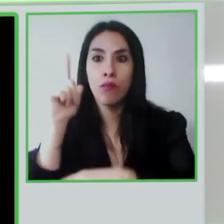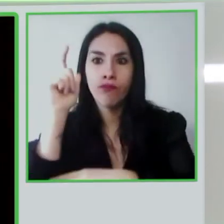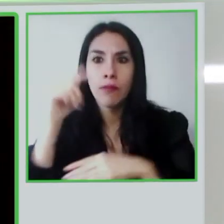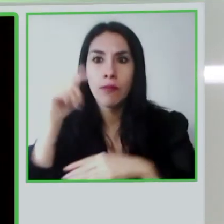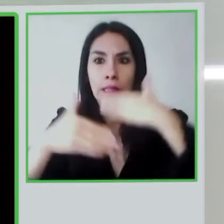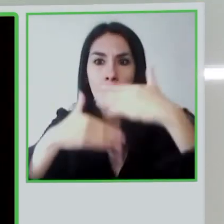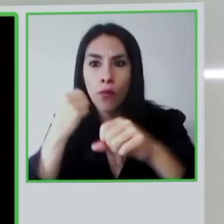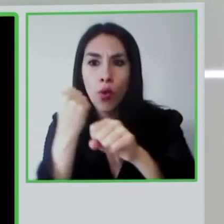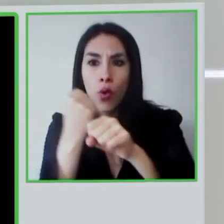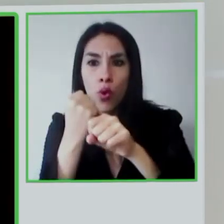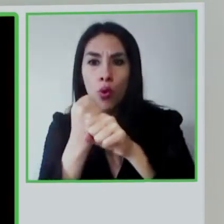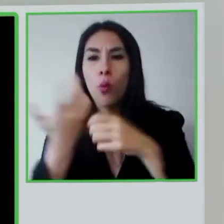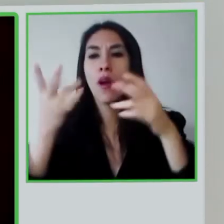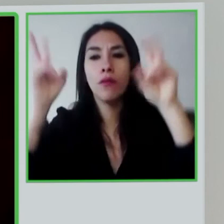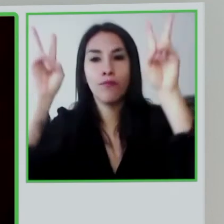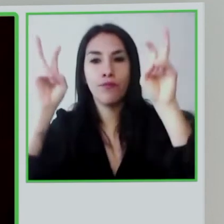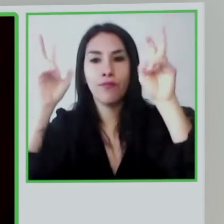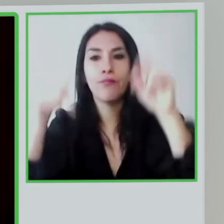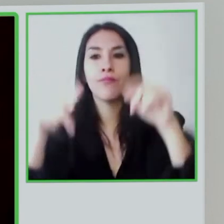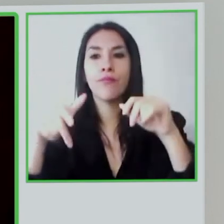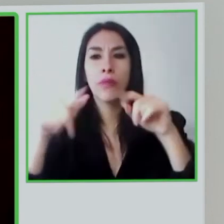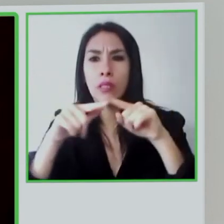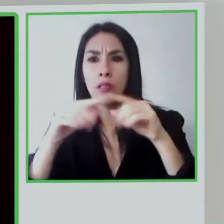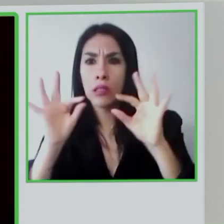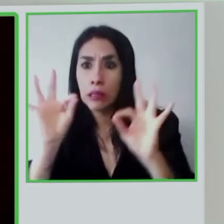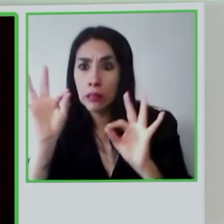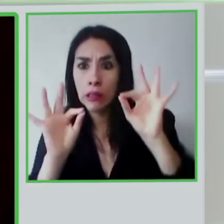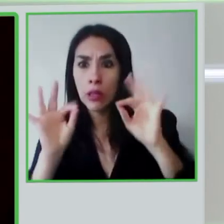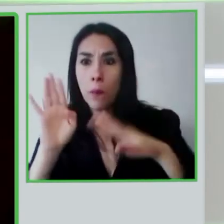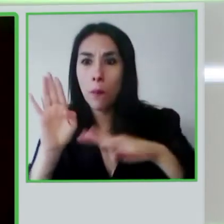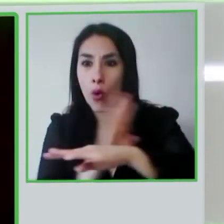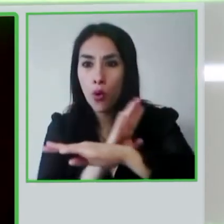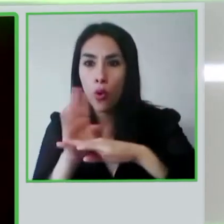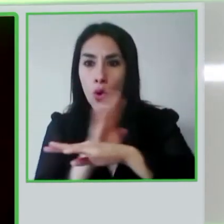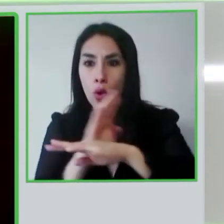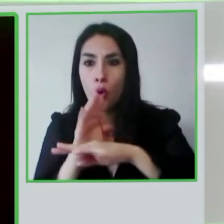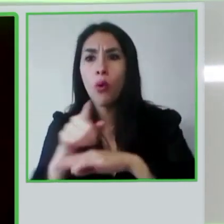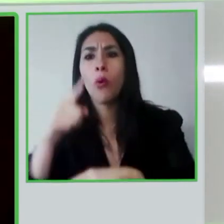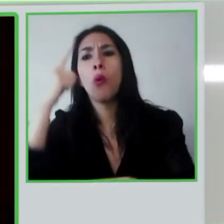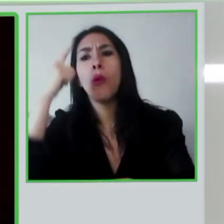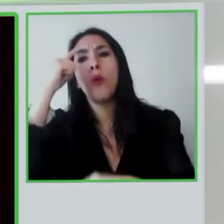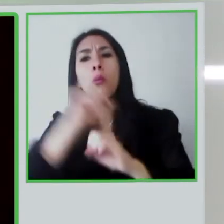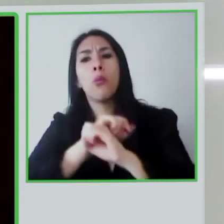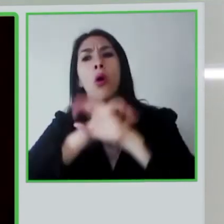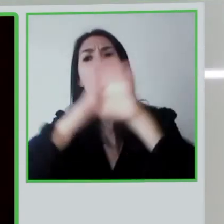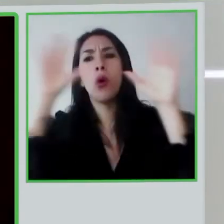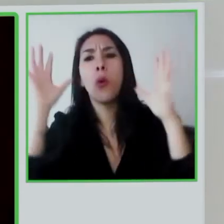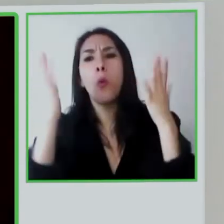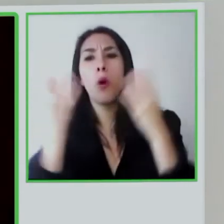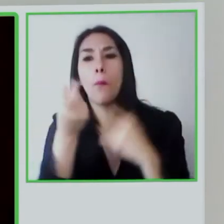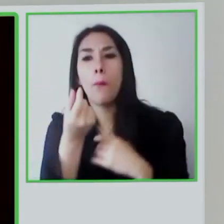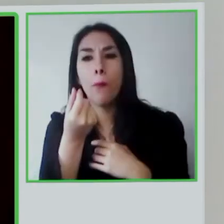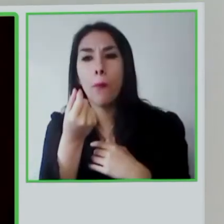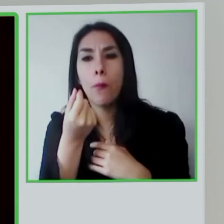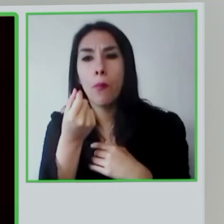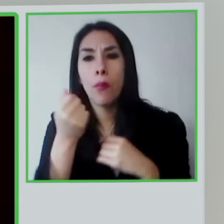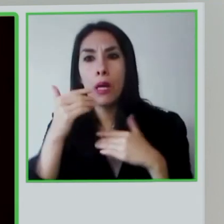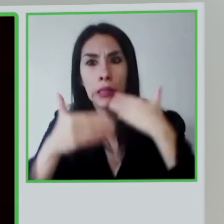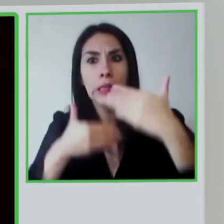to become entities of with quality, but they understand the benefits in the commercial area and